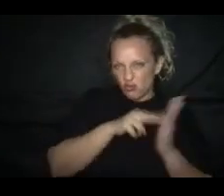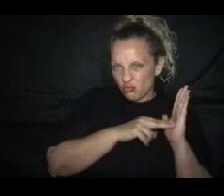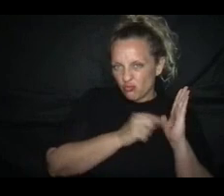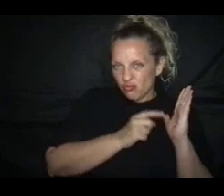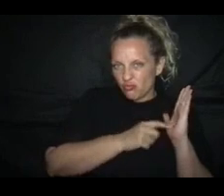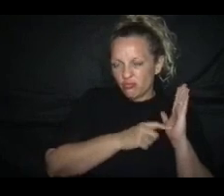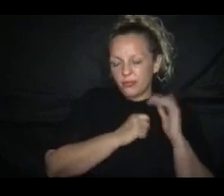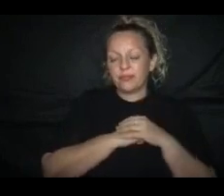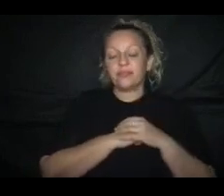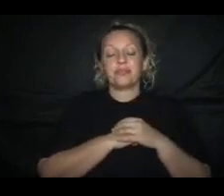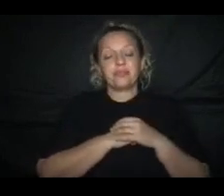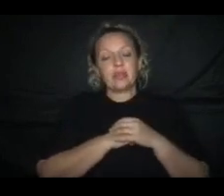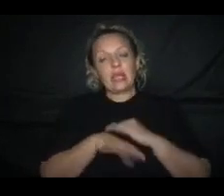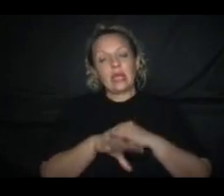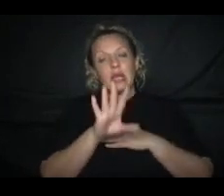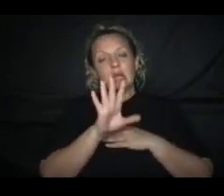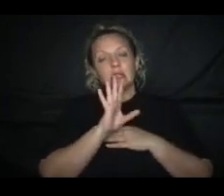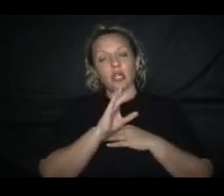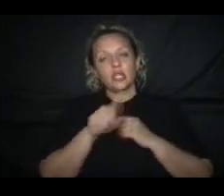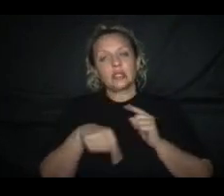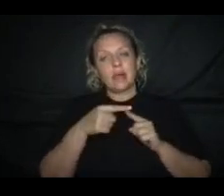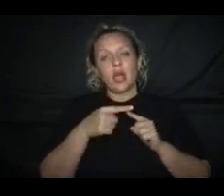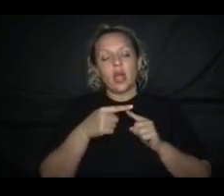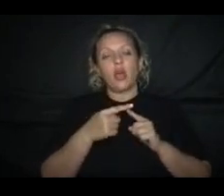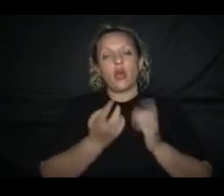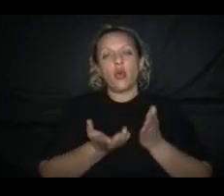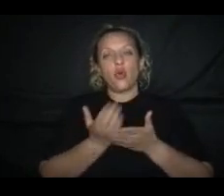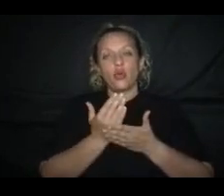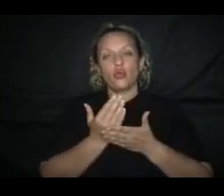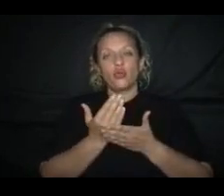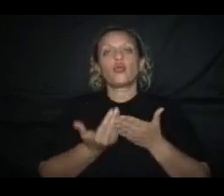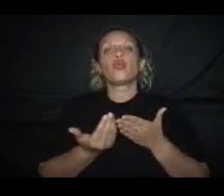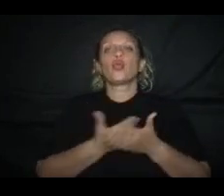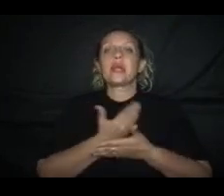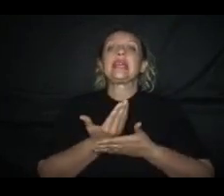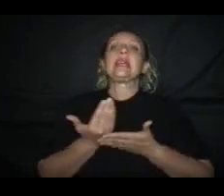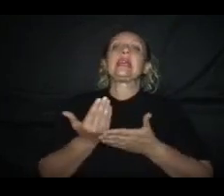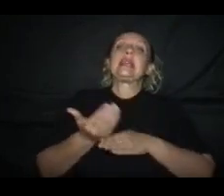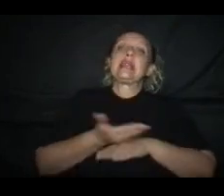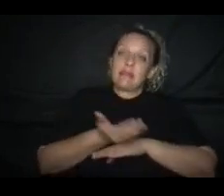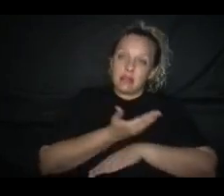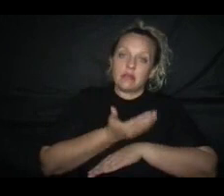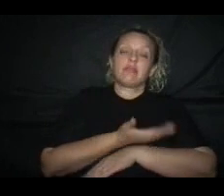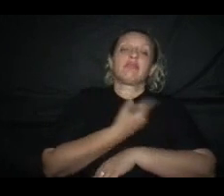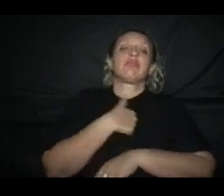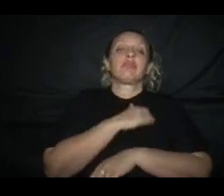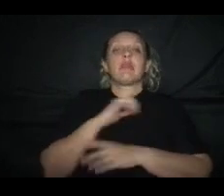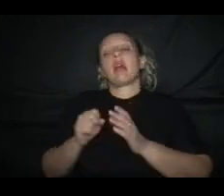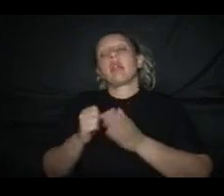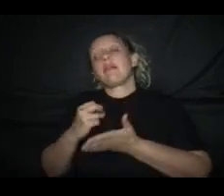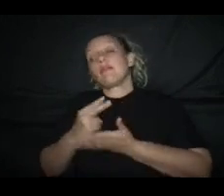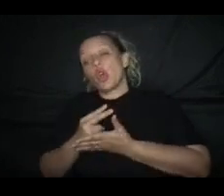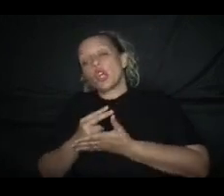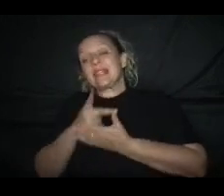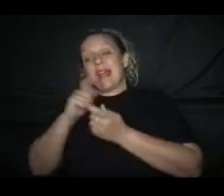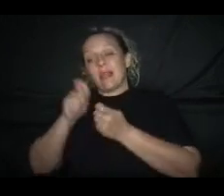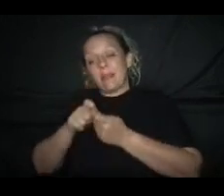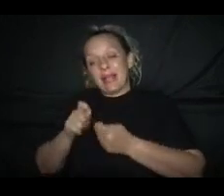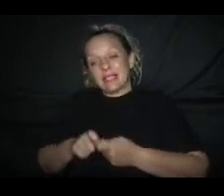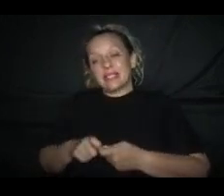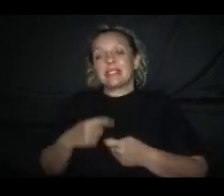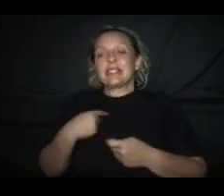It does talk about redevelopment projects, and it outlines the basis for which projects are approved within the city. It